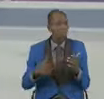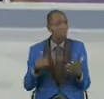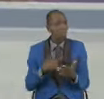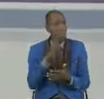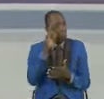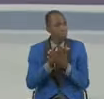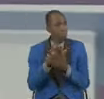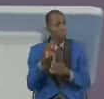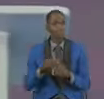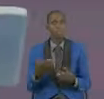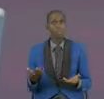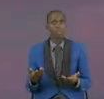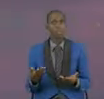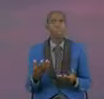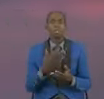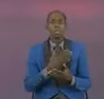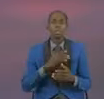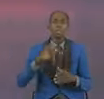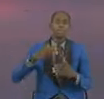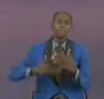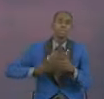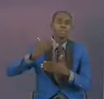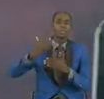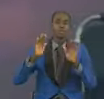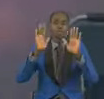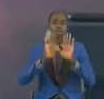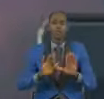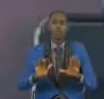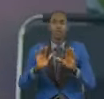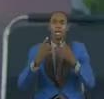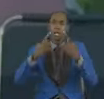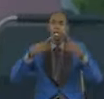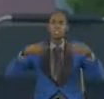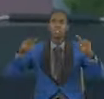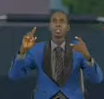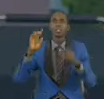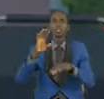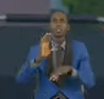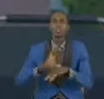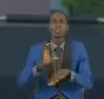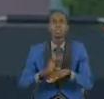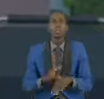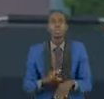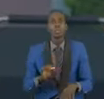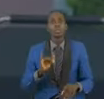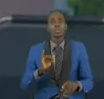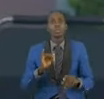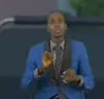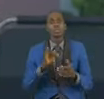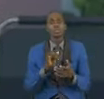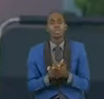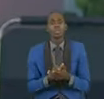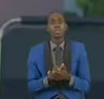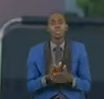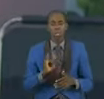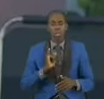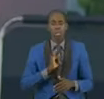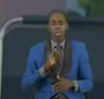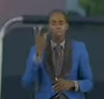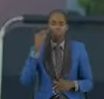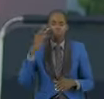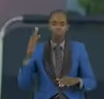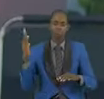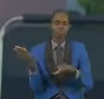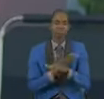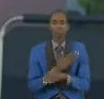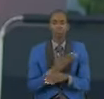then the following Sunday, they went to the church, announced my name, and they said, I was excommunicated, sent out of